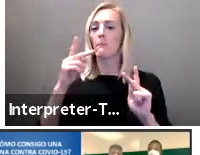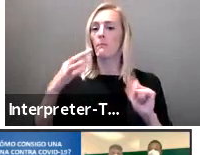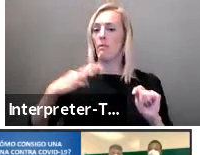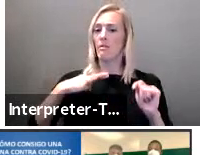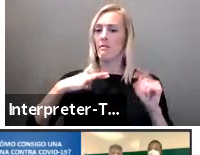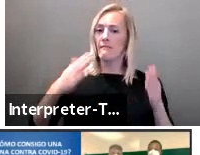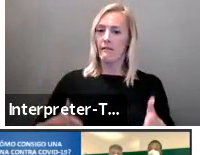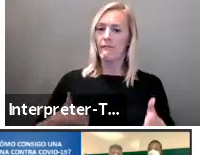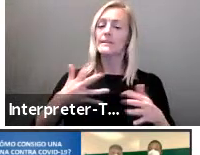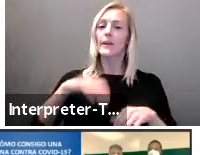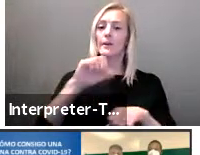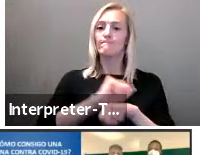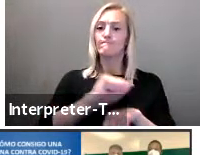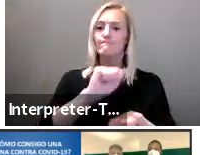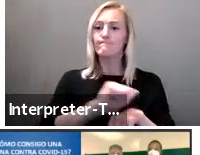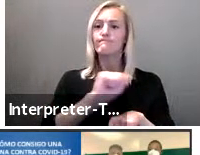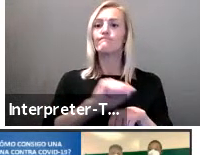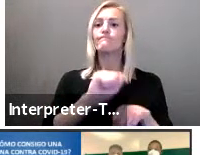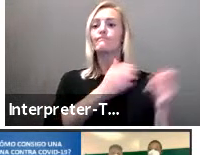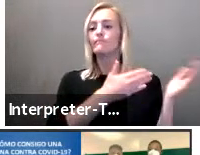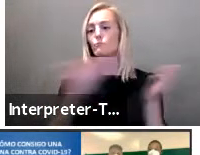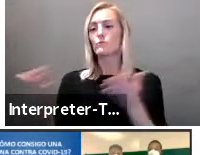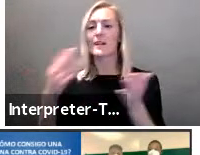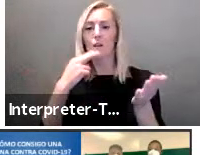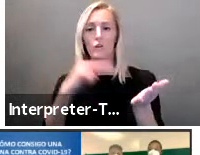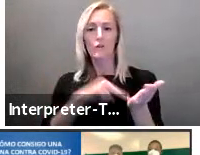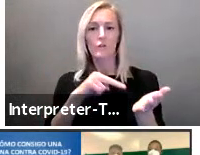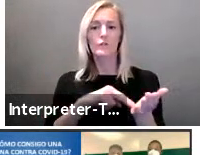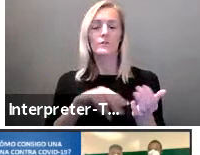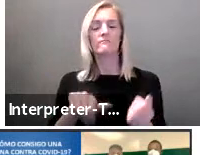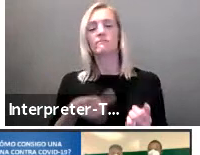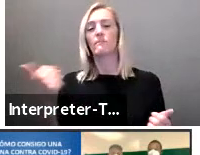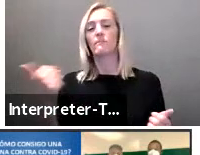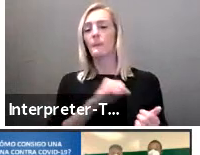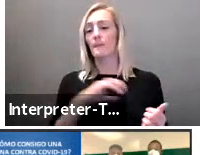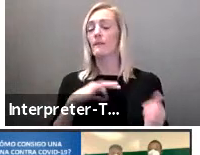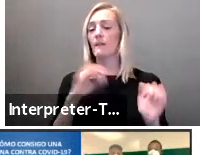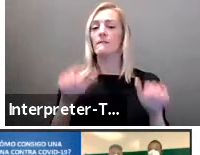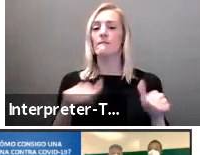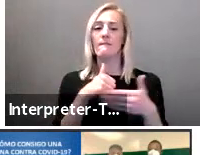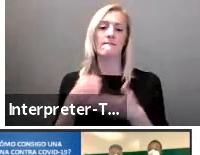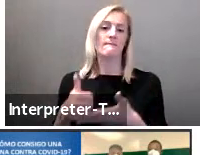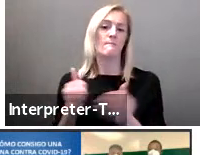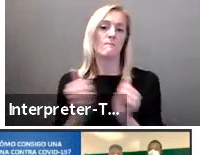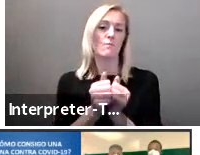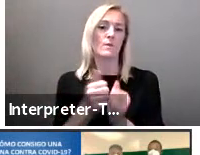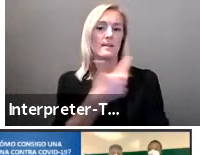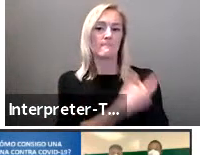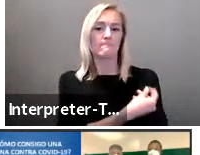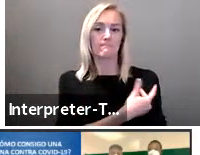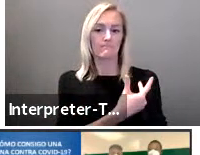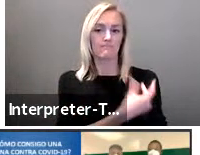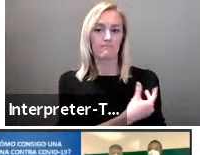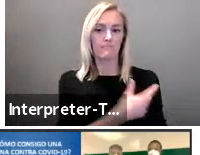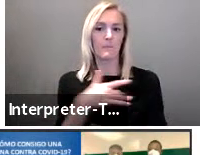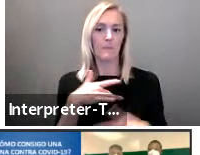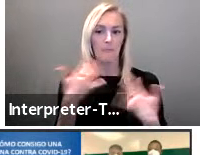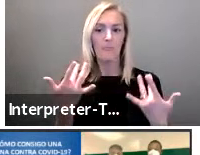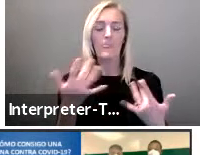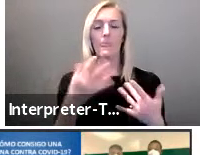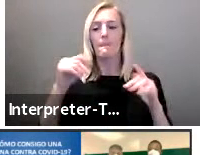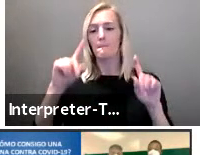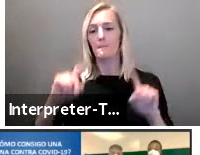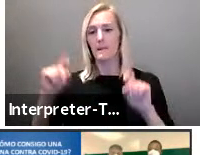and working, bringing in nurses and other staff that can also help with the vaccine and the